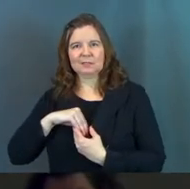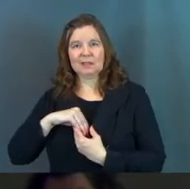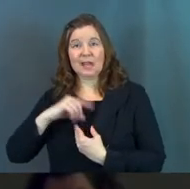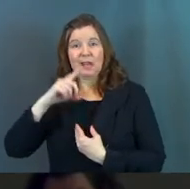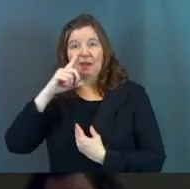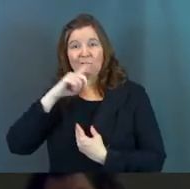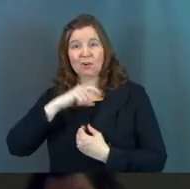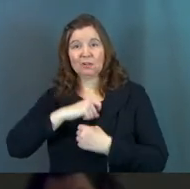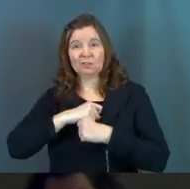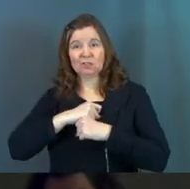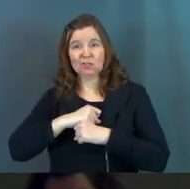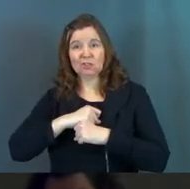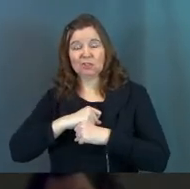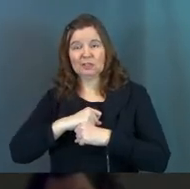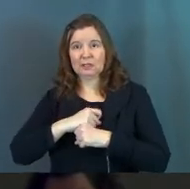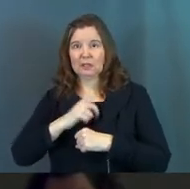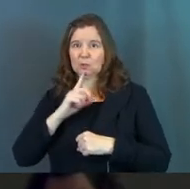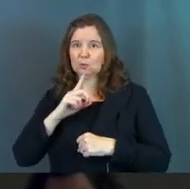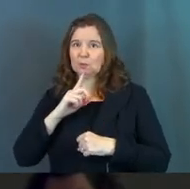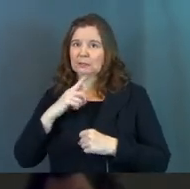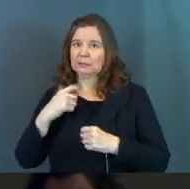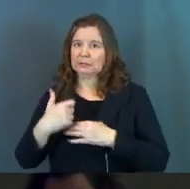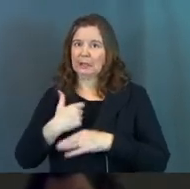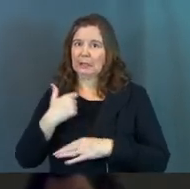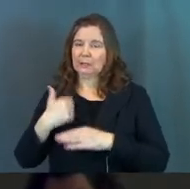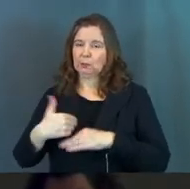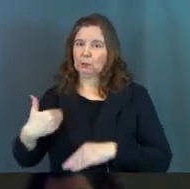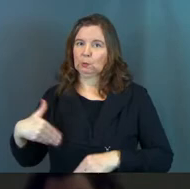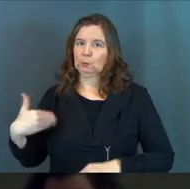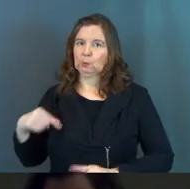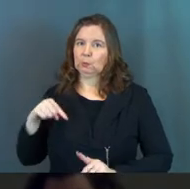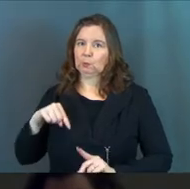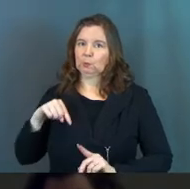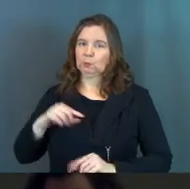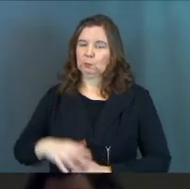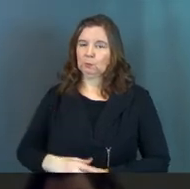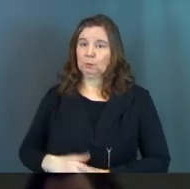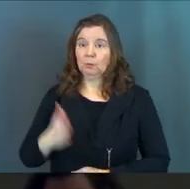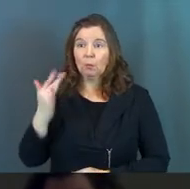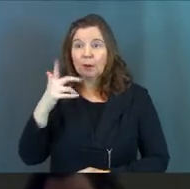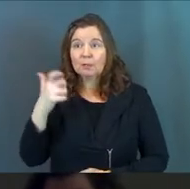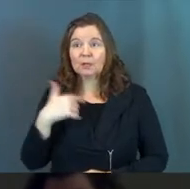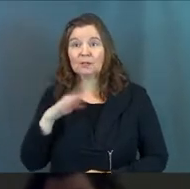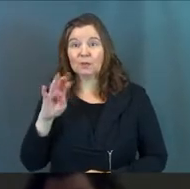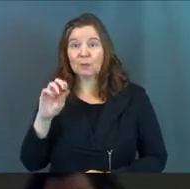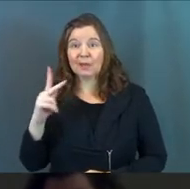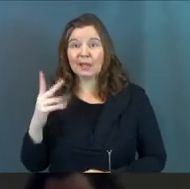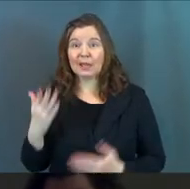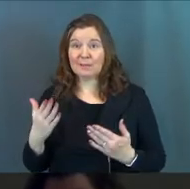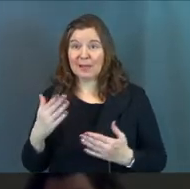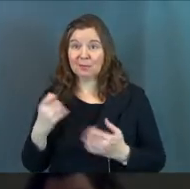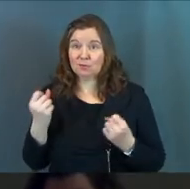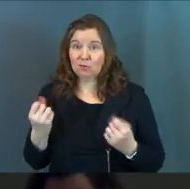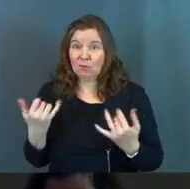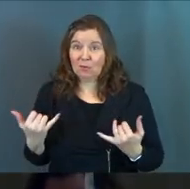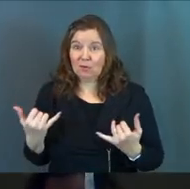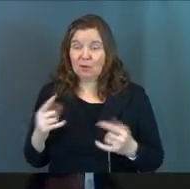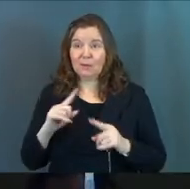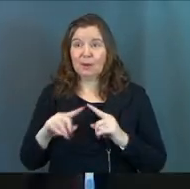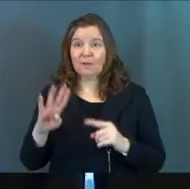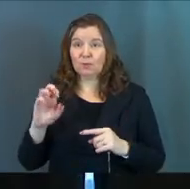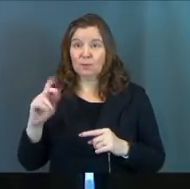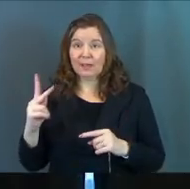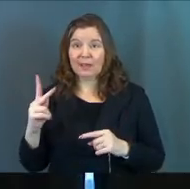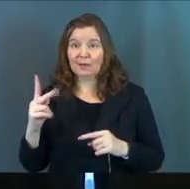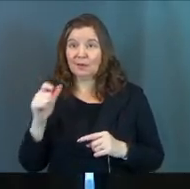false security. That's super, super dangerous. Because, man, your 401ks may be solid, but